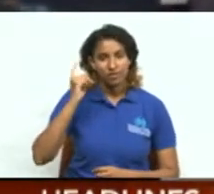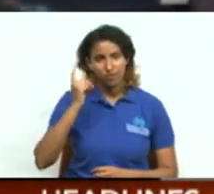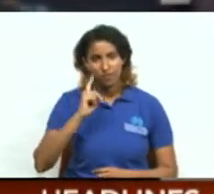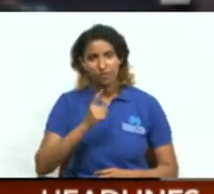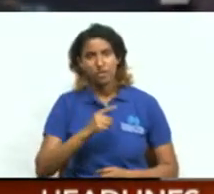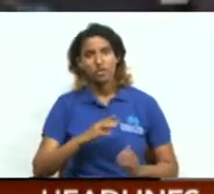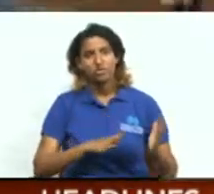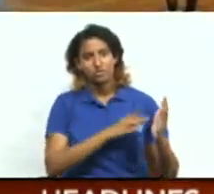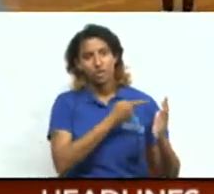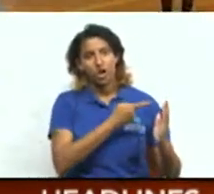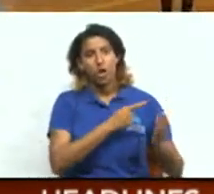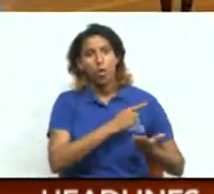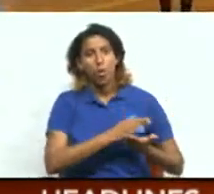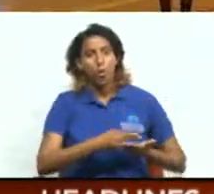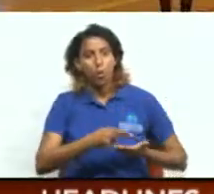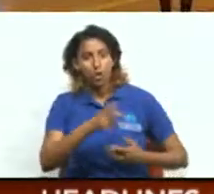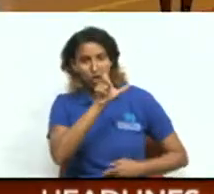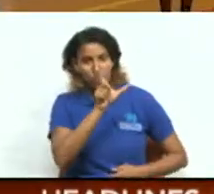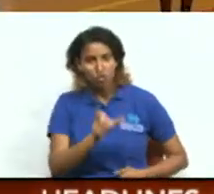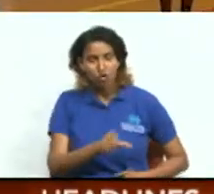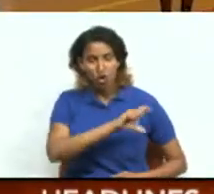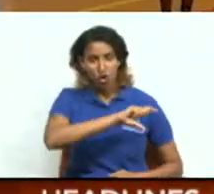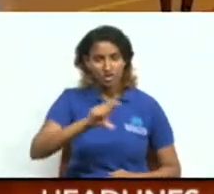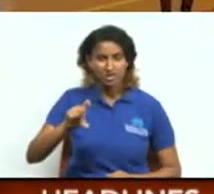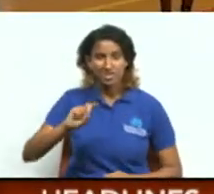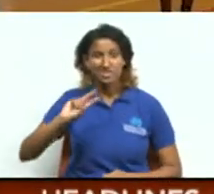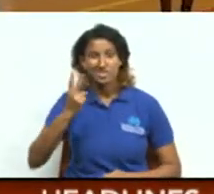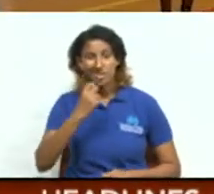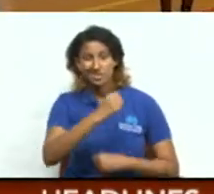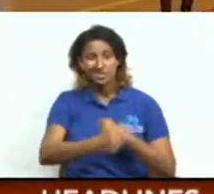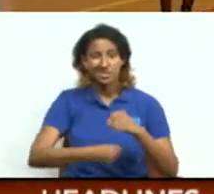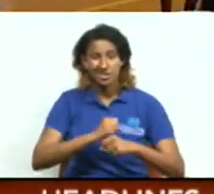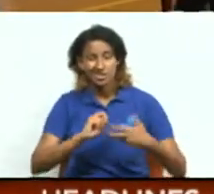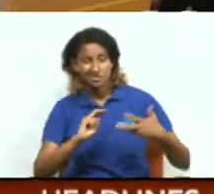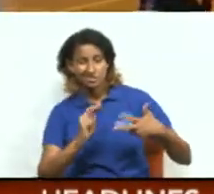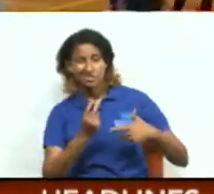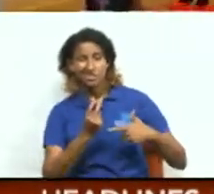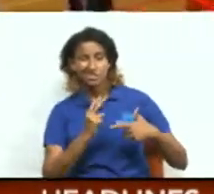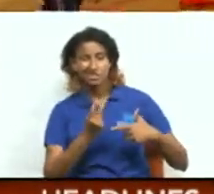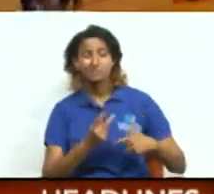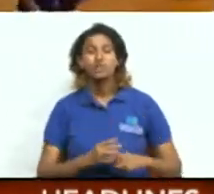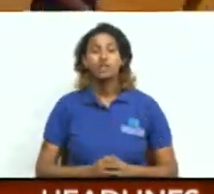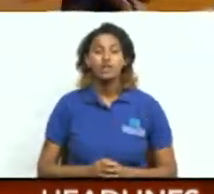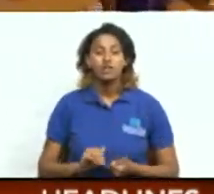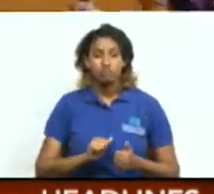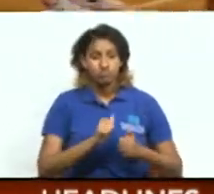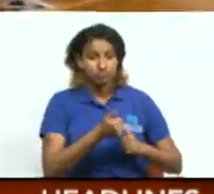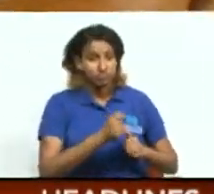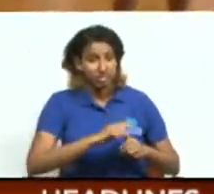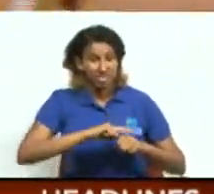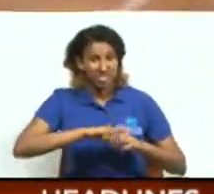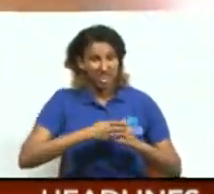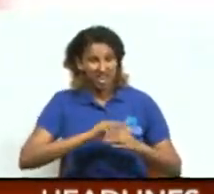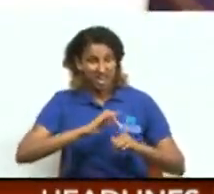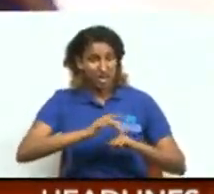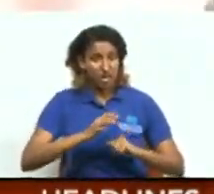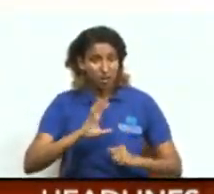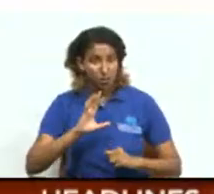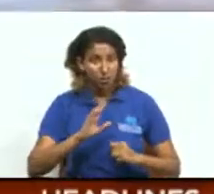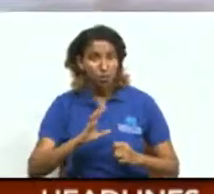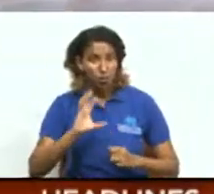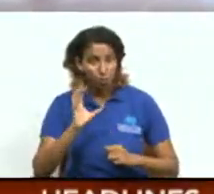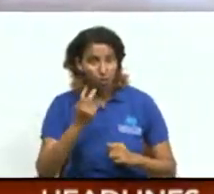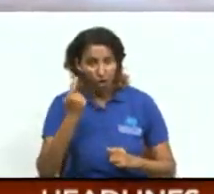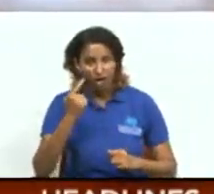the runners-up spot for a second year in a row. Hillview started well and never looked back, holding a 29-10 lead at the end of the first quarter